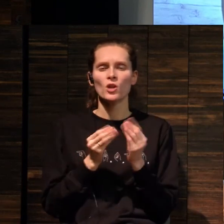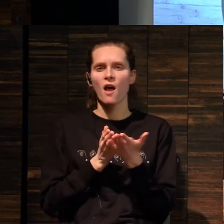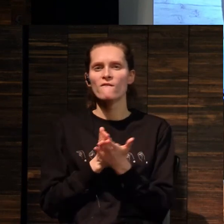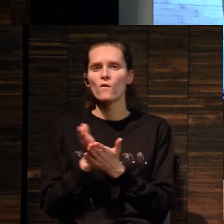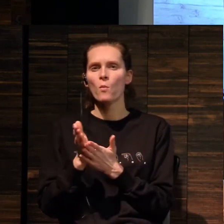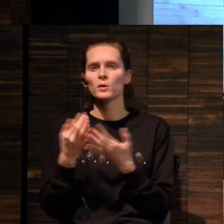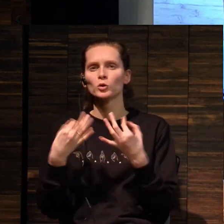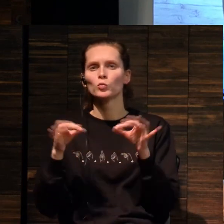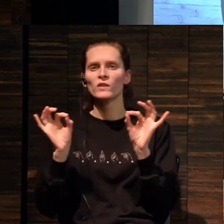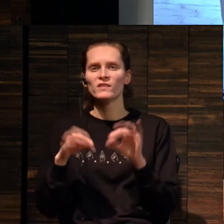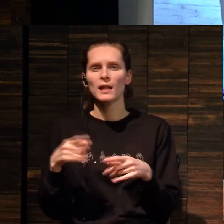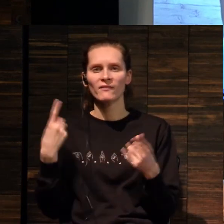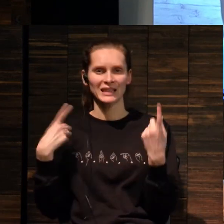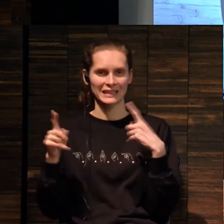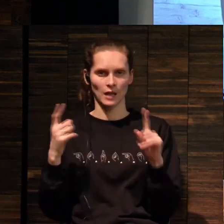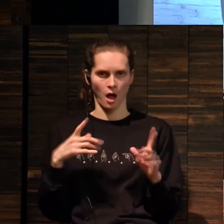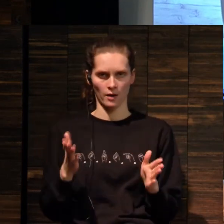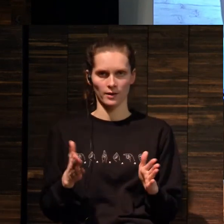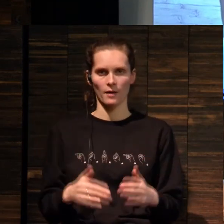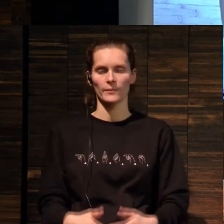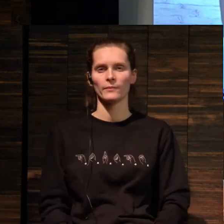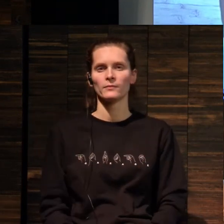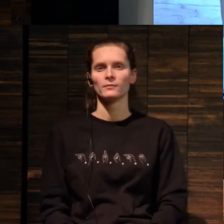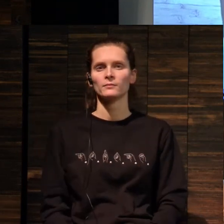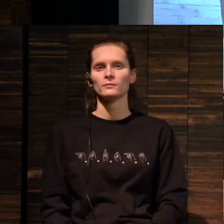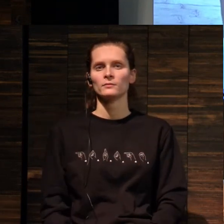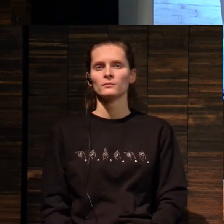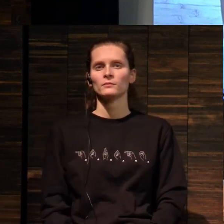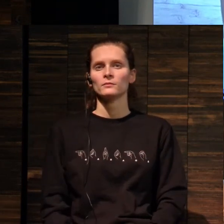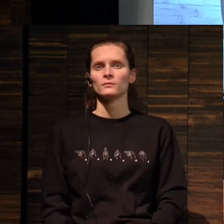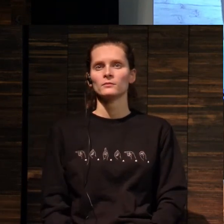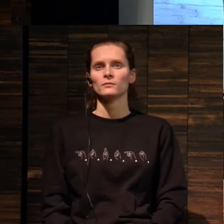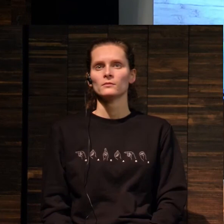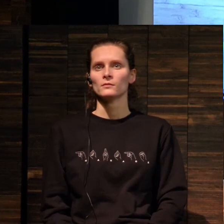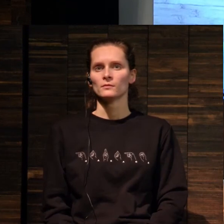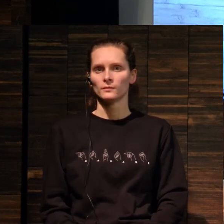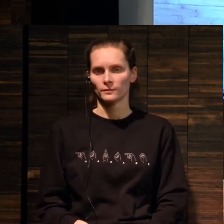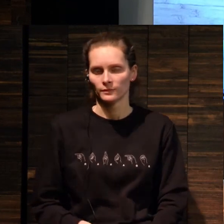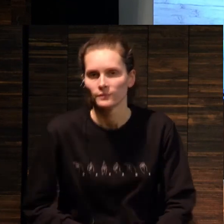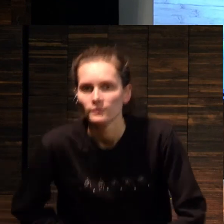is a conflict that exists in the universal design.